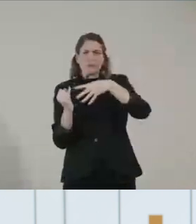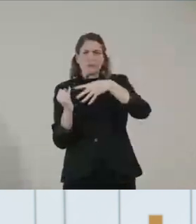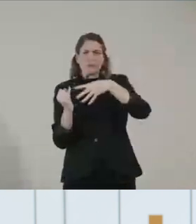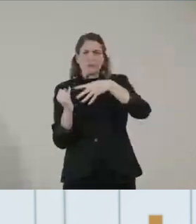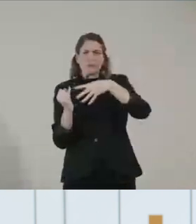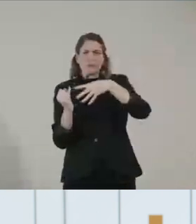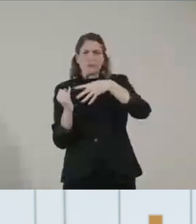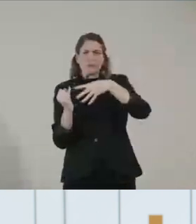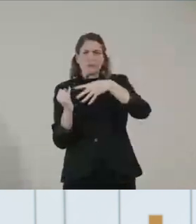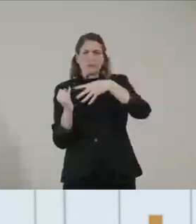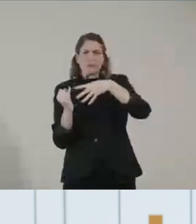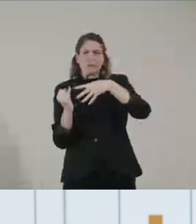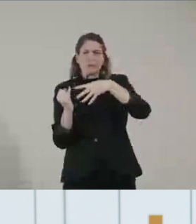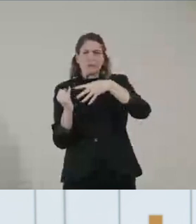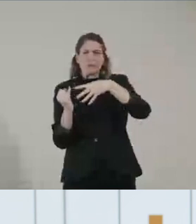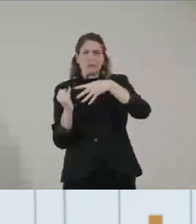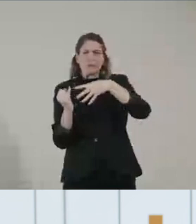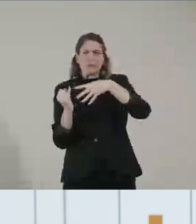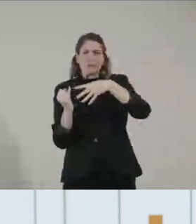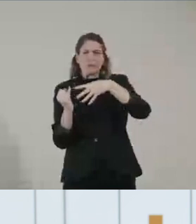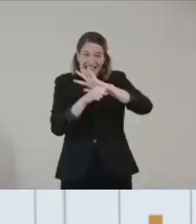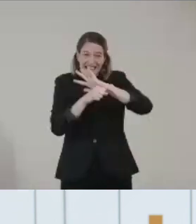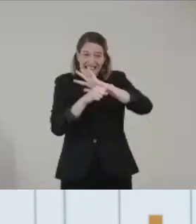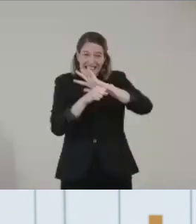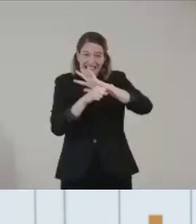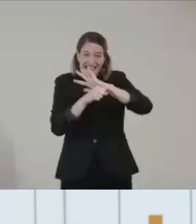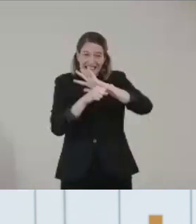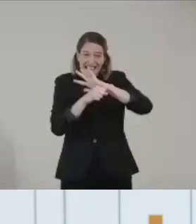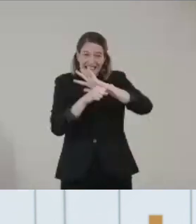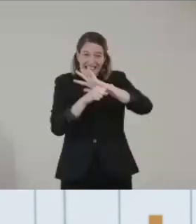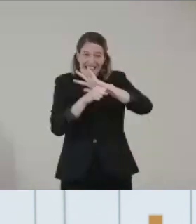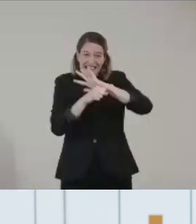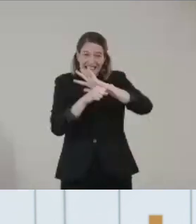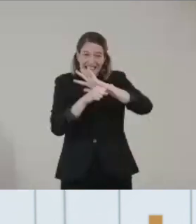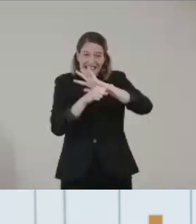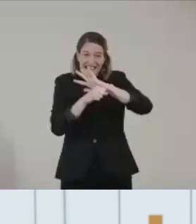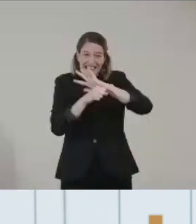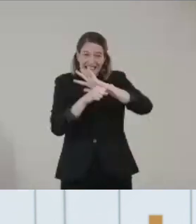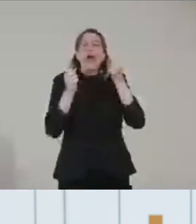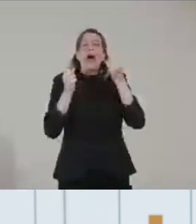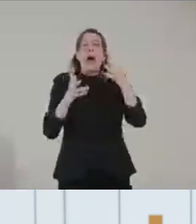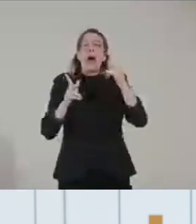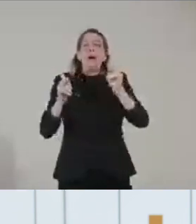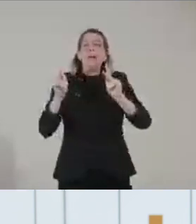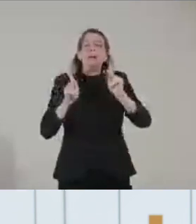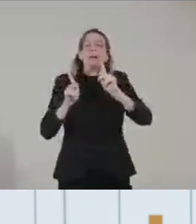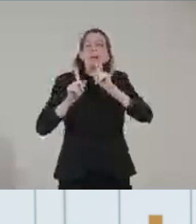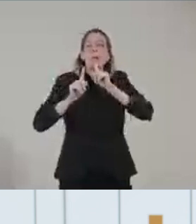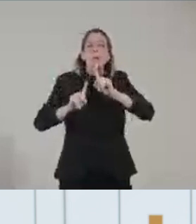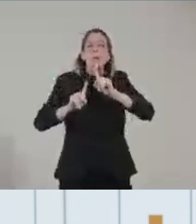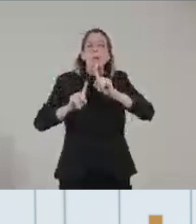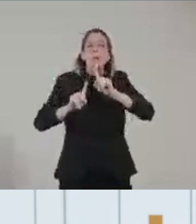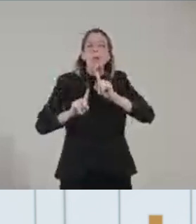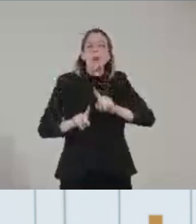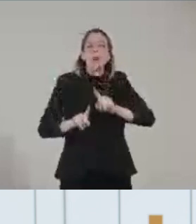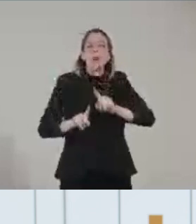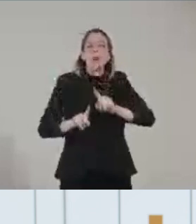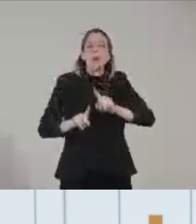had the first case of COVID-19 in Arizona on January 26th.